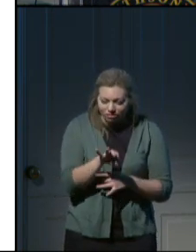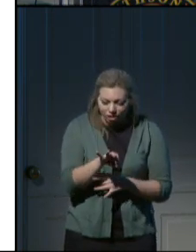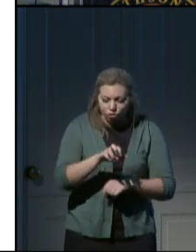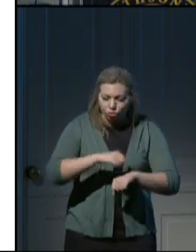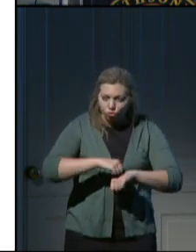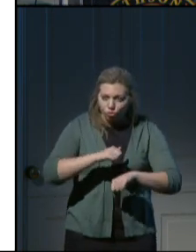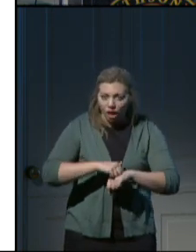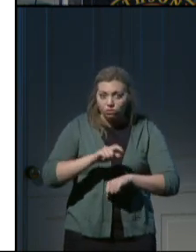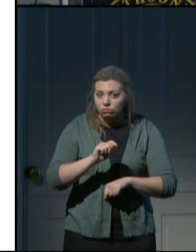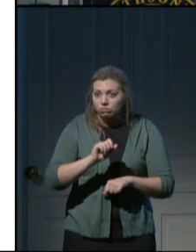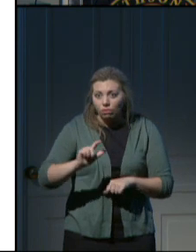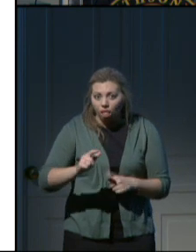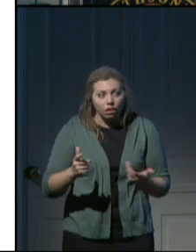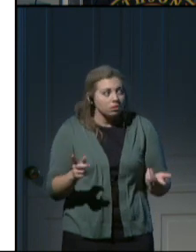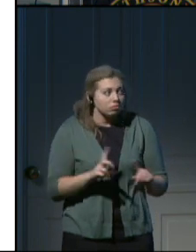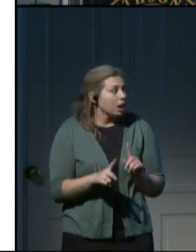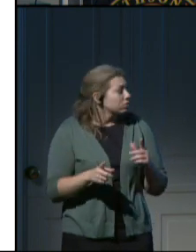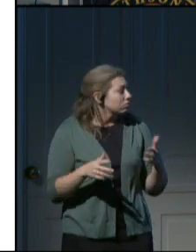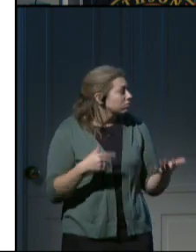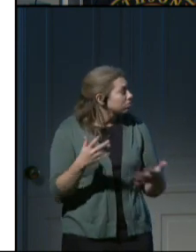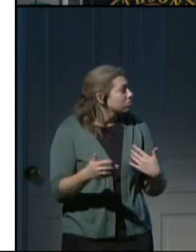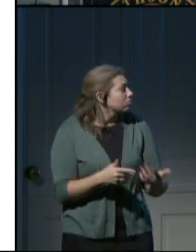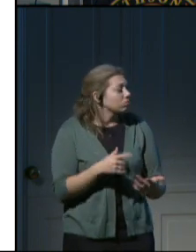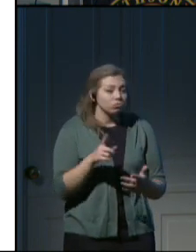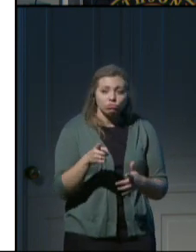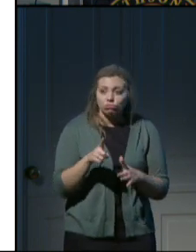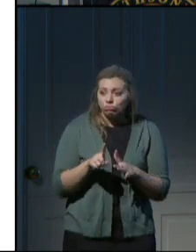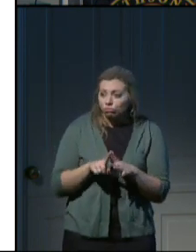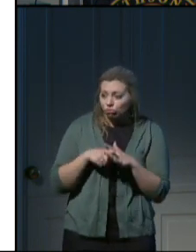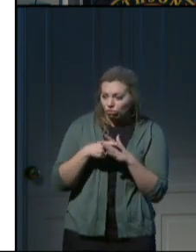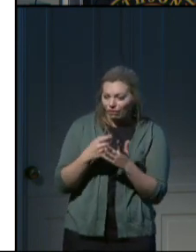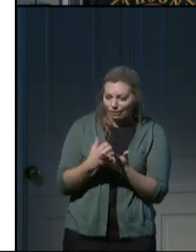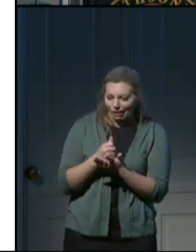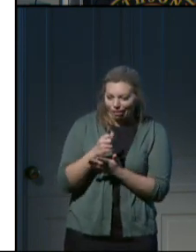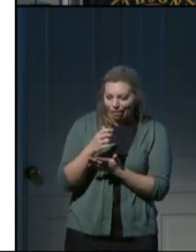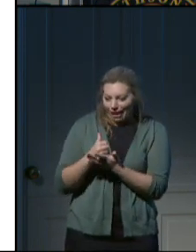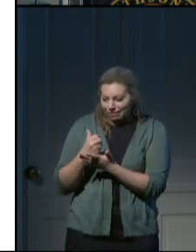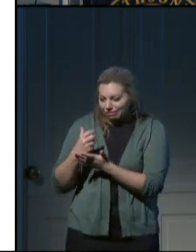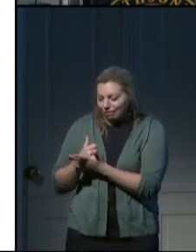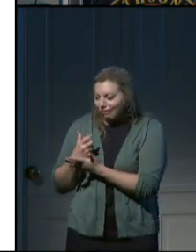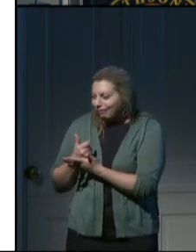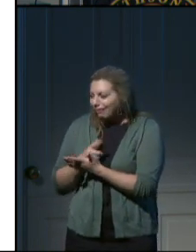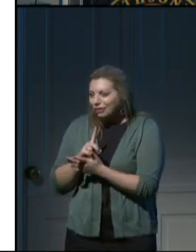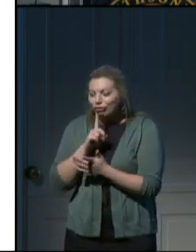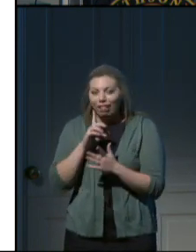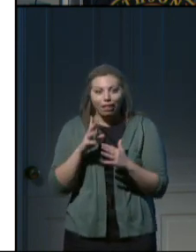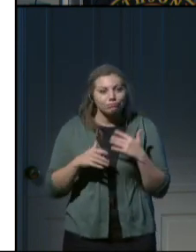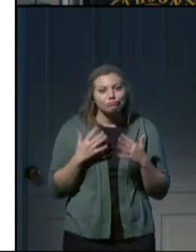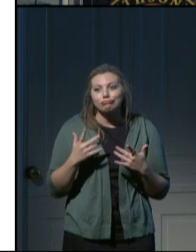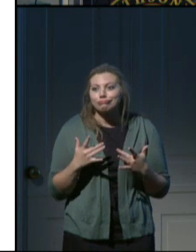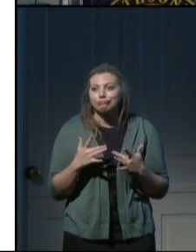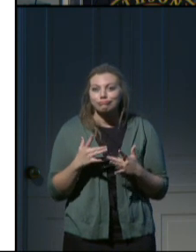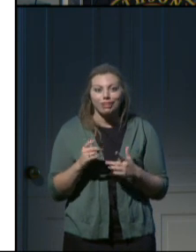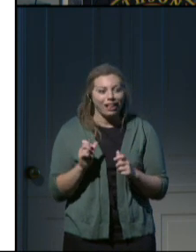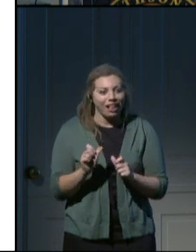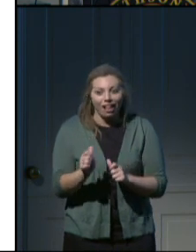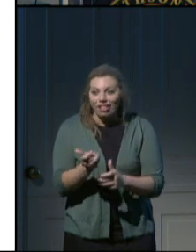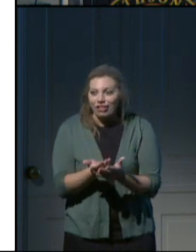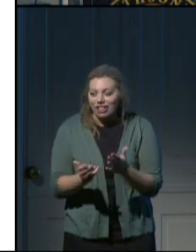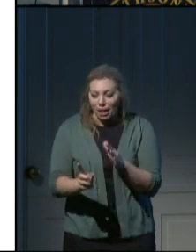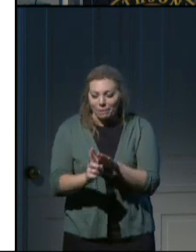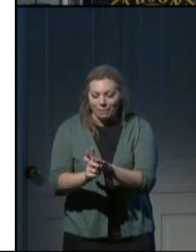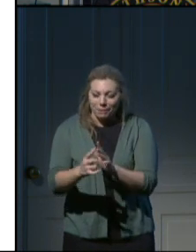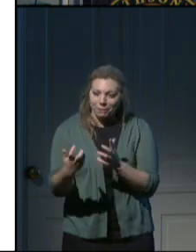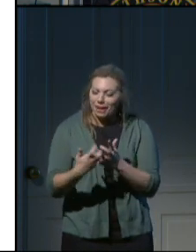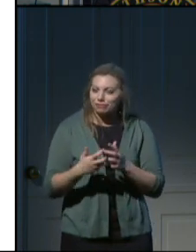tools, but once you get that collecting fever, you are happy of every single other one that